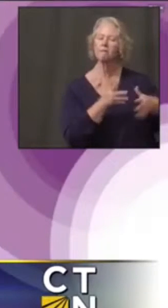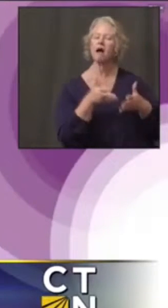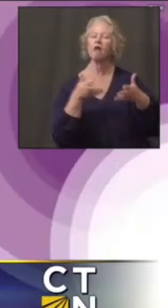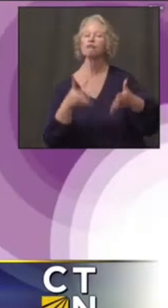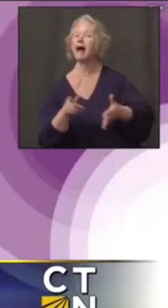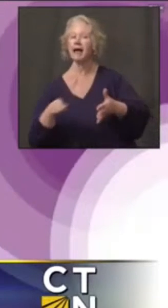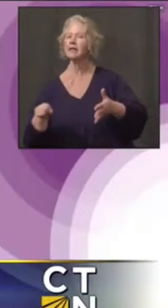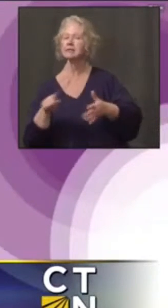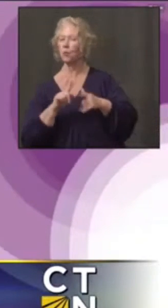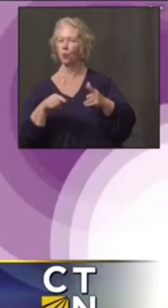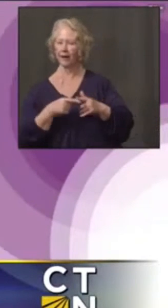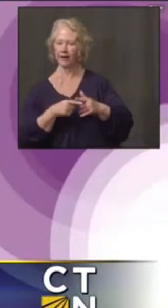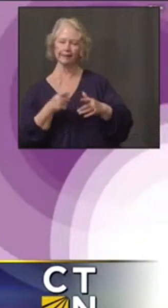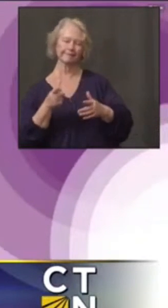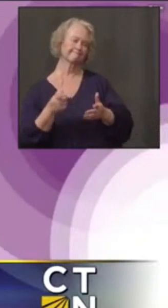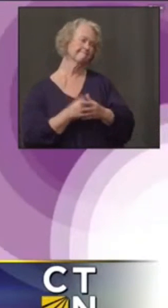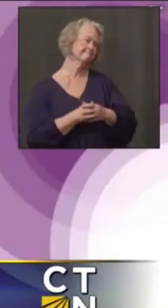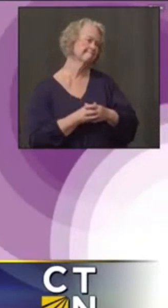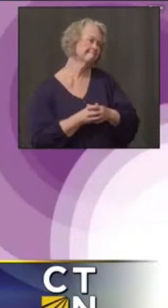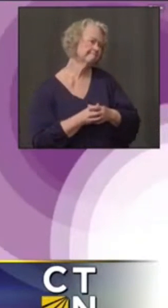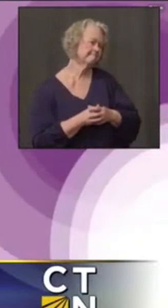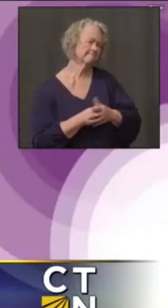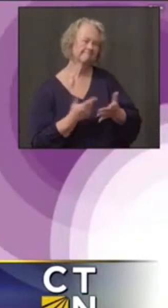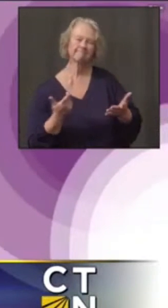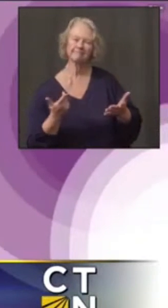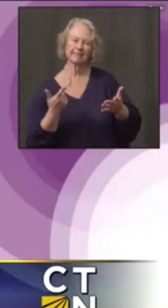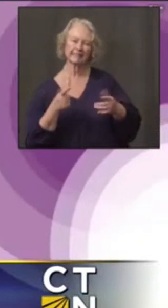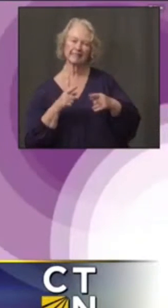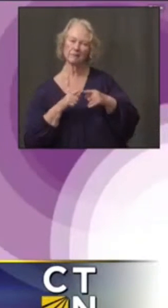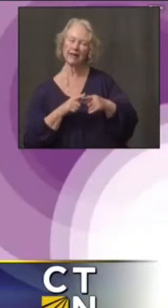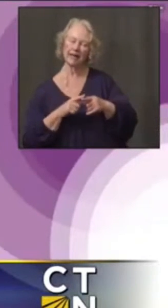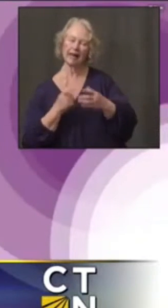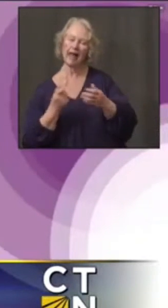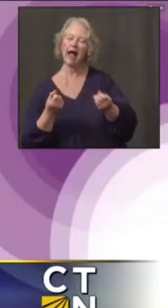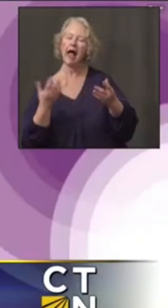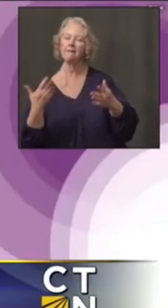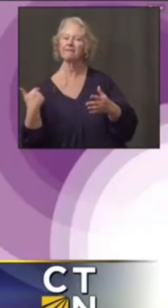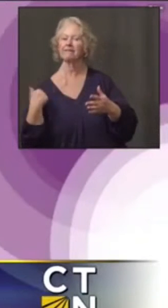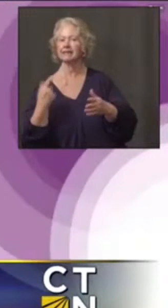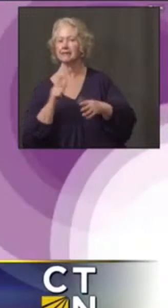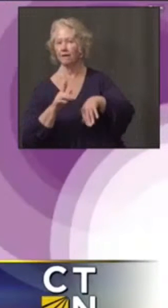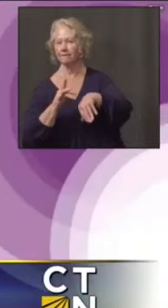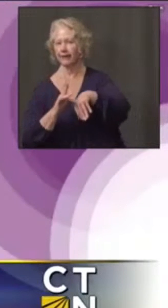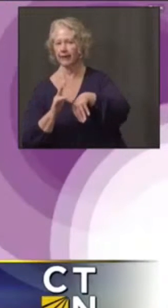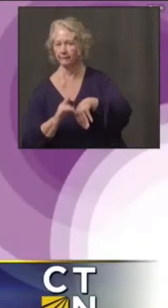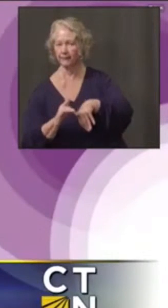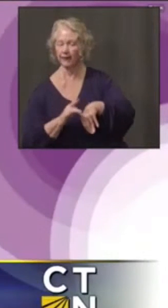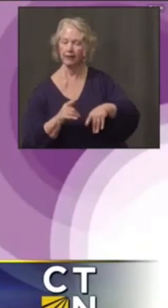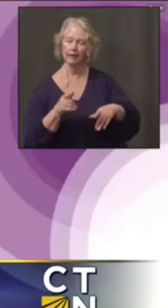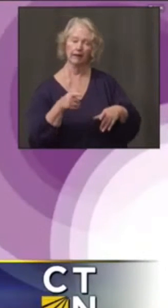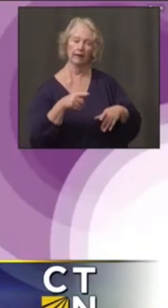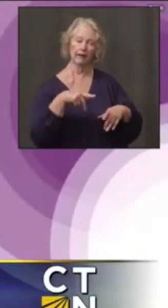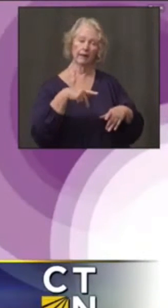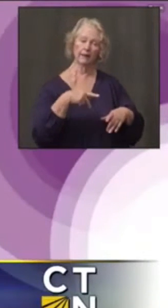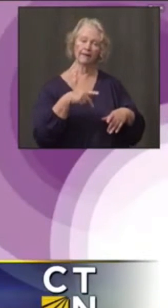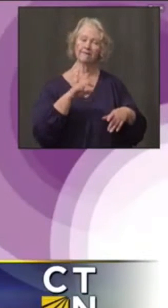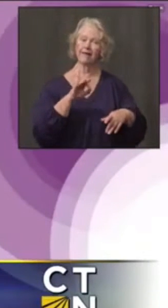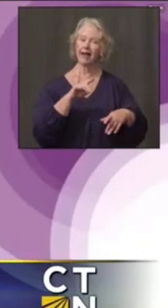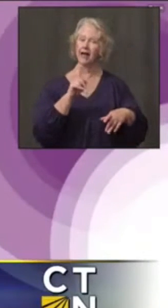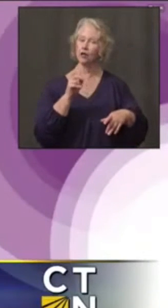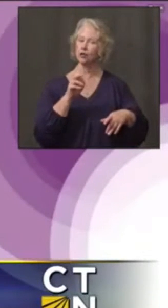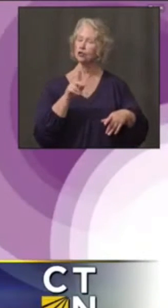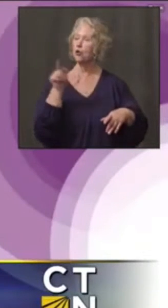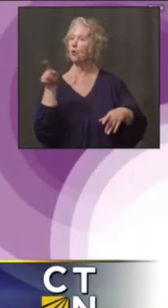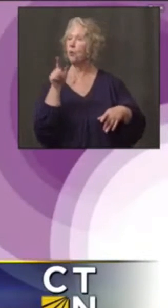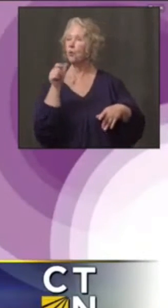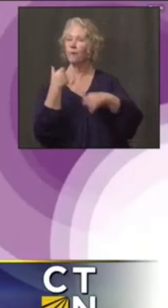that is determined. So the rate limiting factor there would be the availability of the vaccine. So when the Pfizers and other producers of the